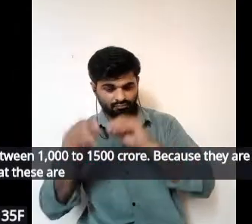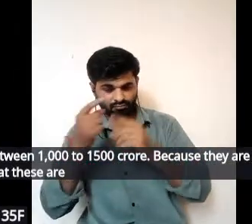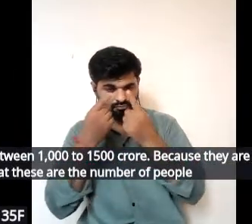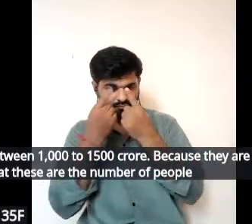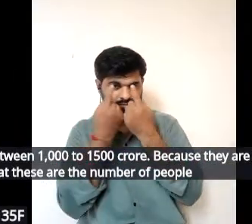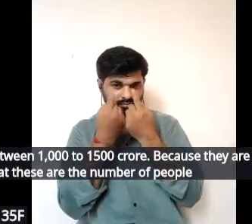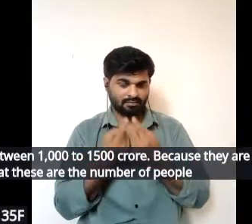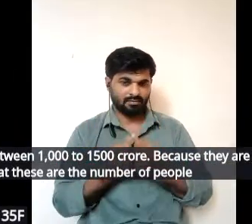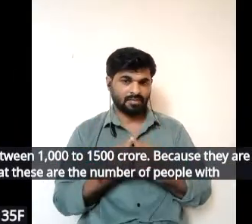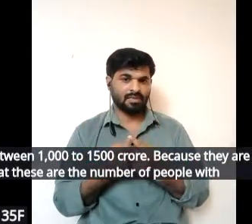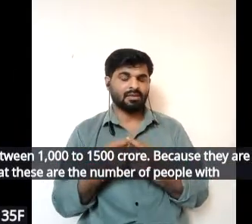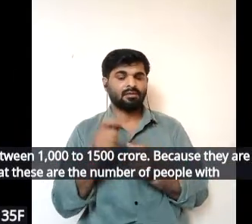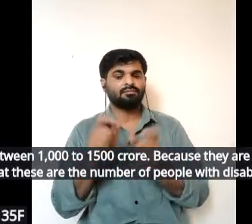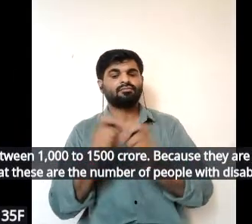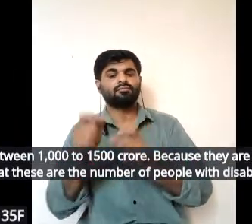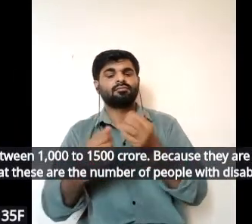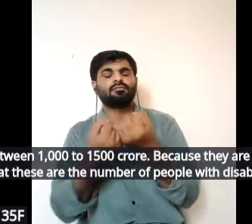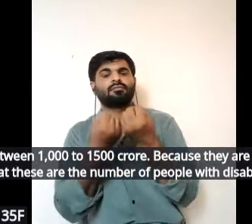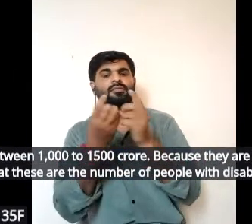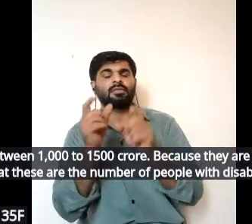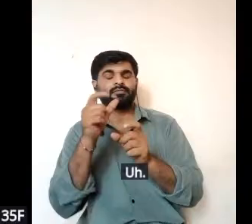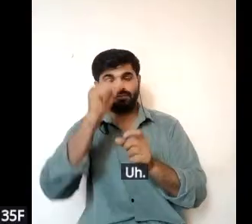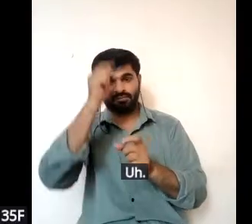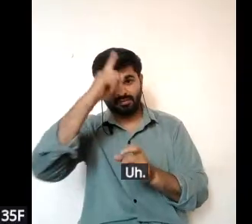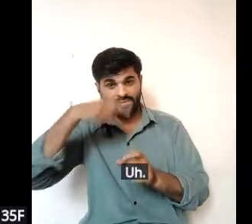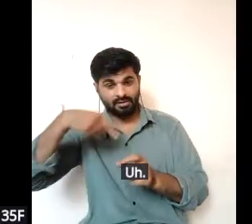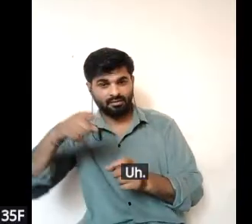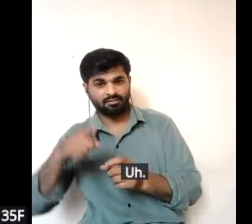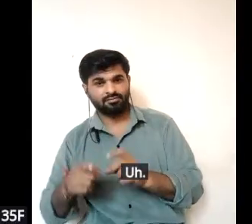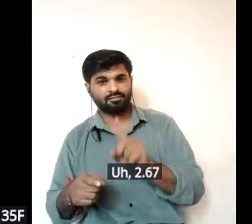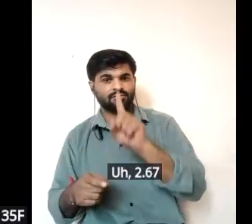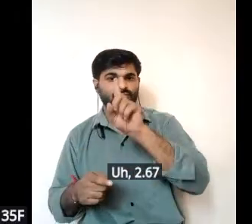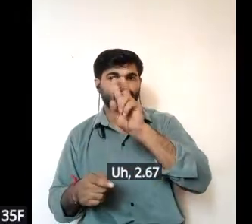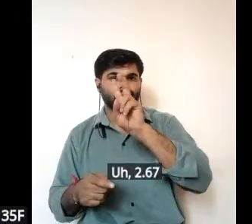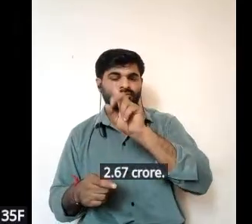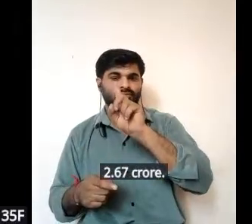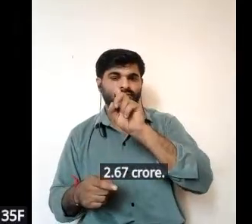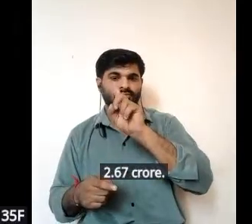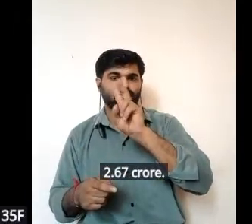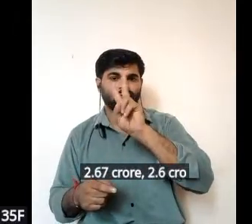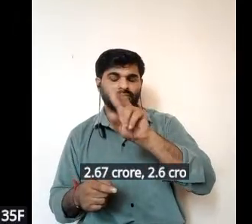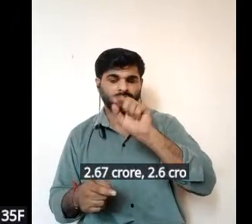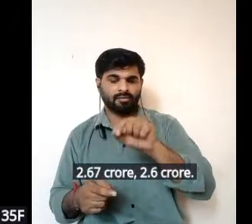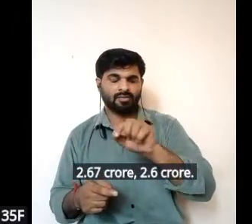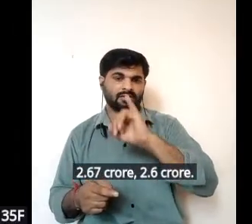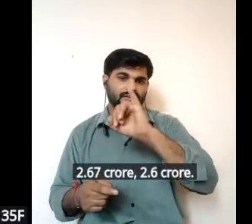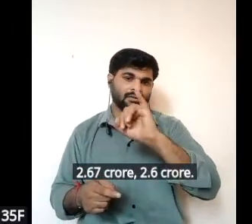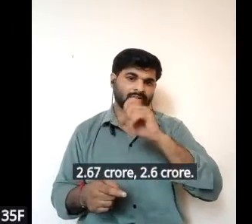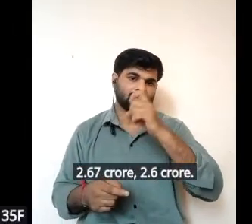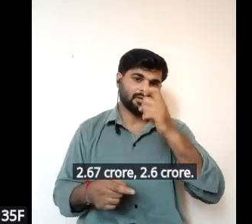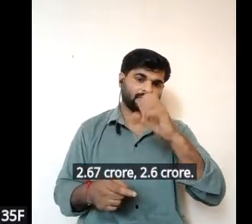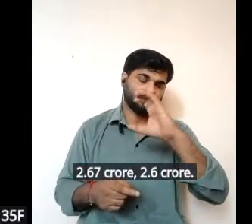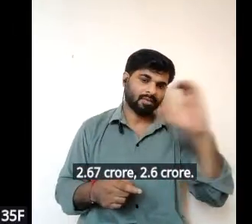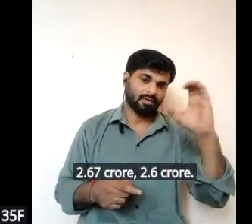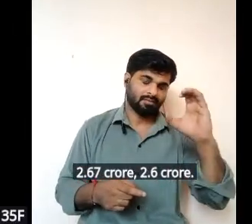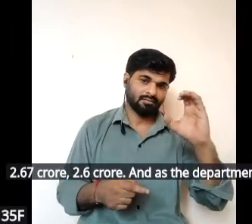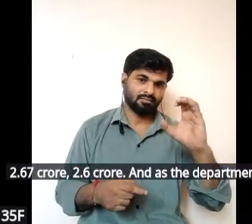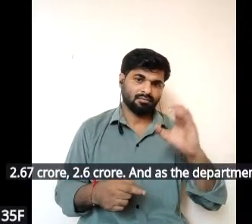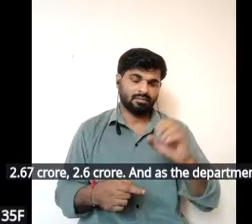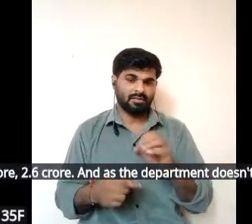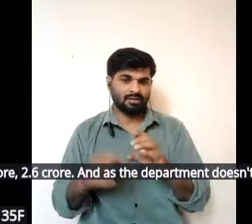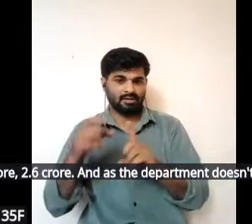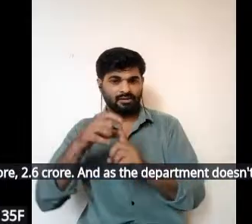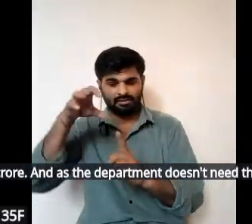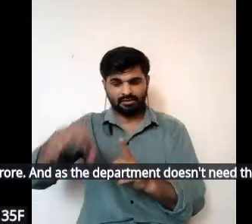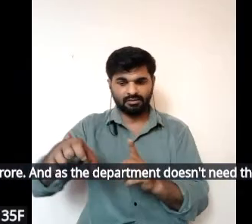people with disability in India, 2.67 crore, 2.6 crore. And hence the department doesn't need that much of